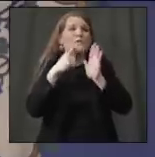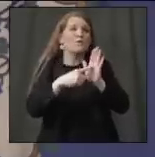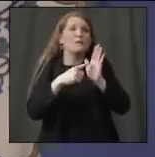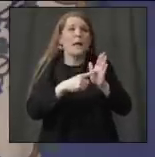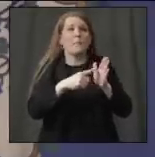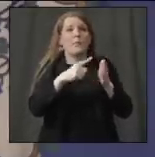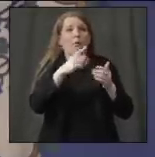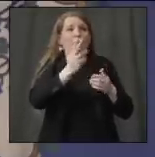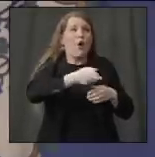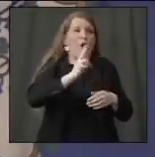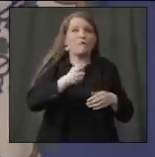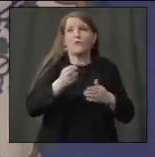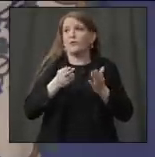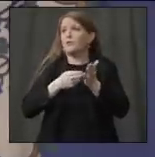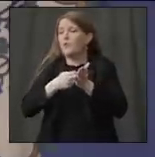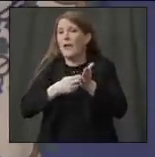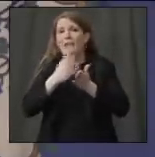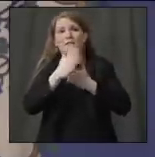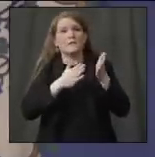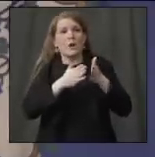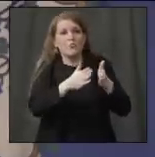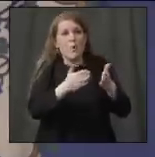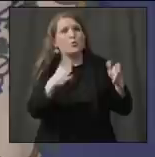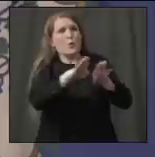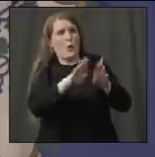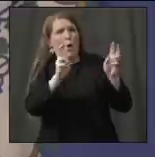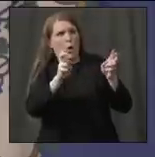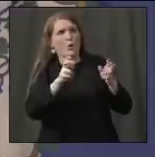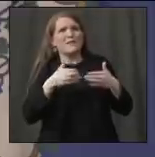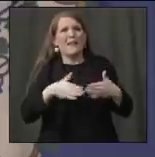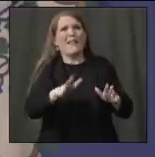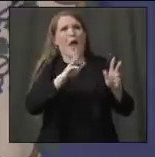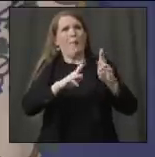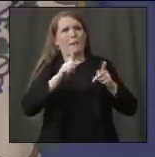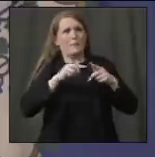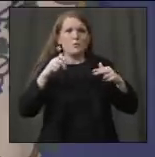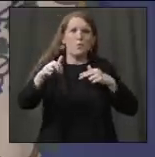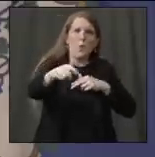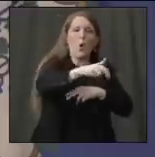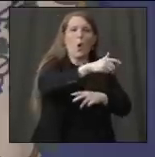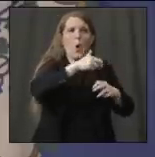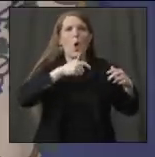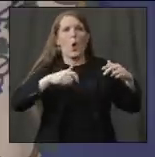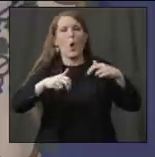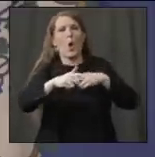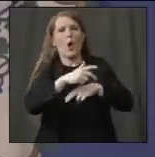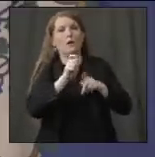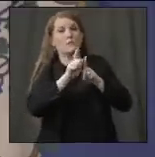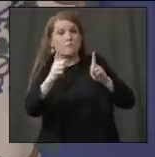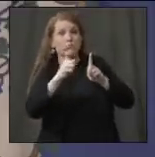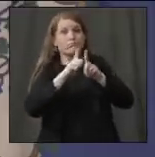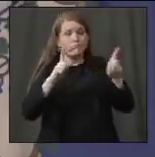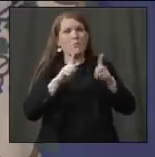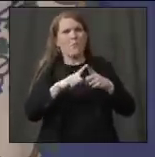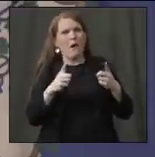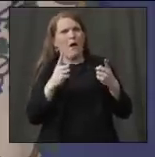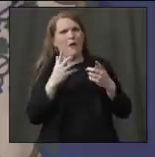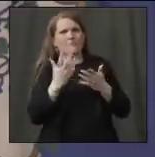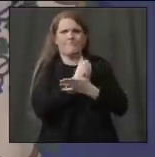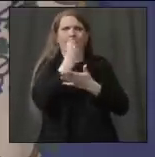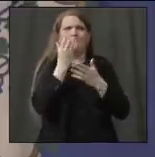as well, so people can get outside safely and have some distance. Speaking of roads, before